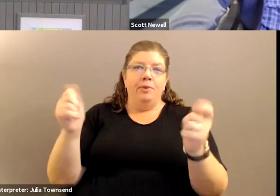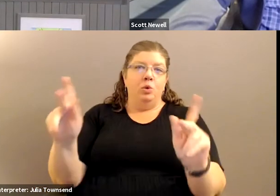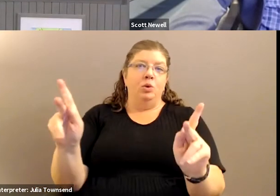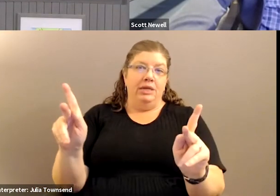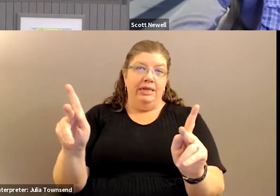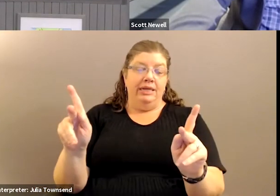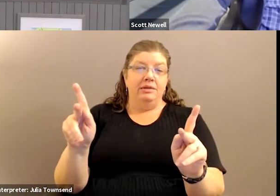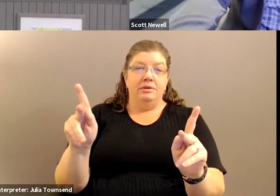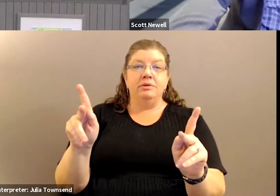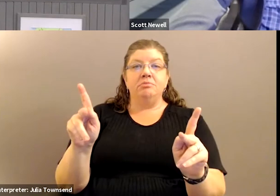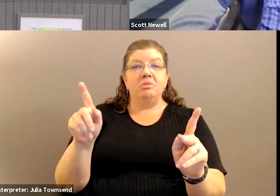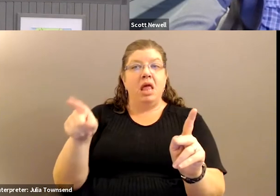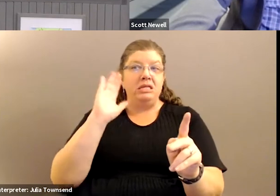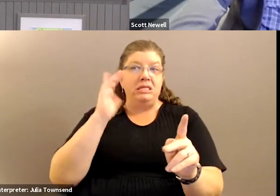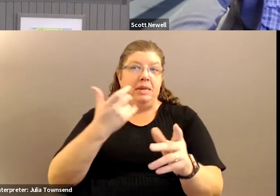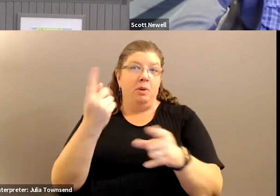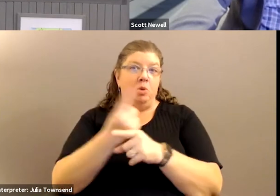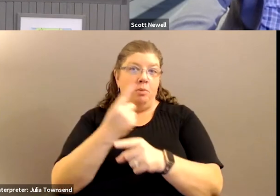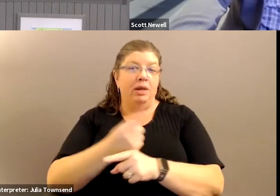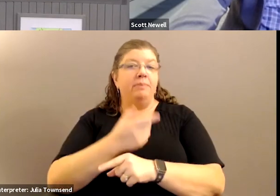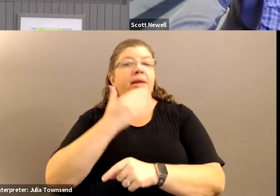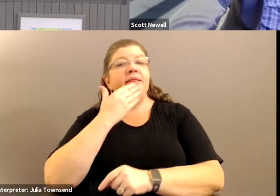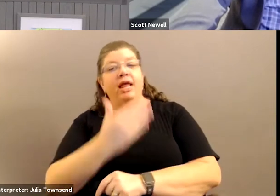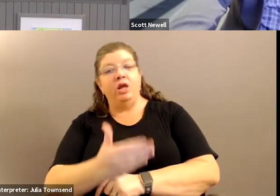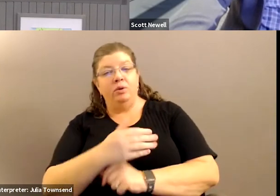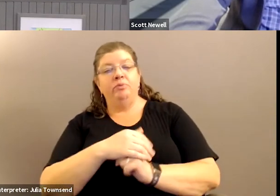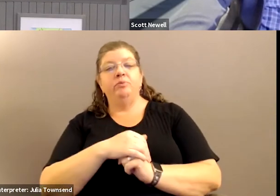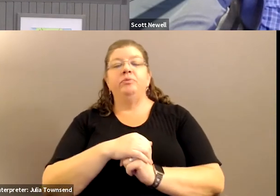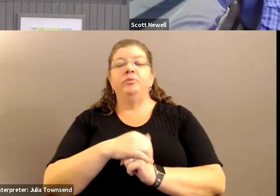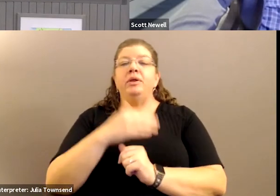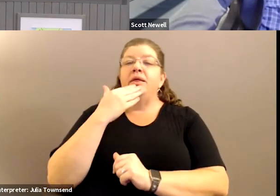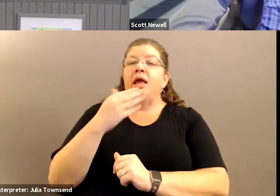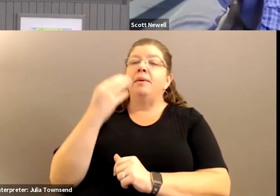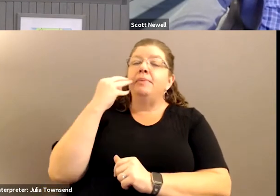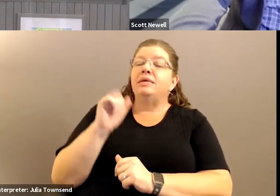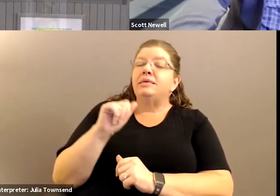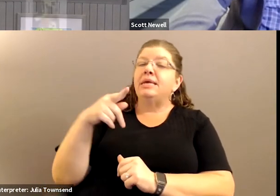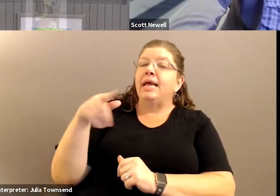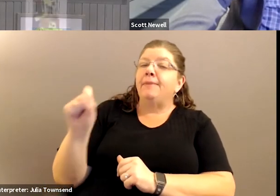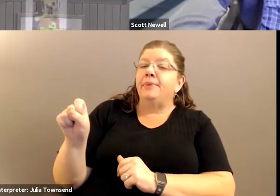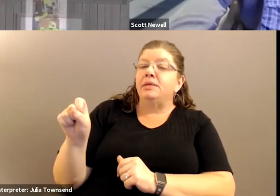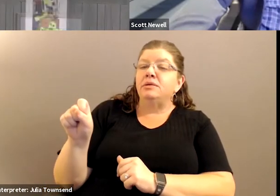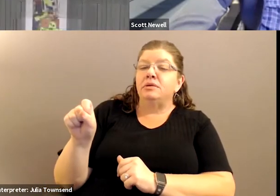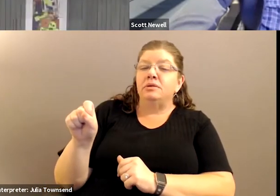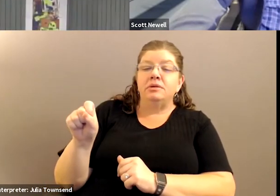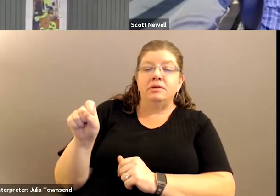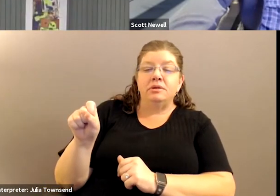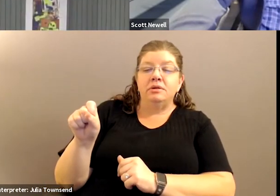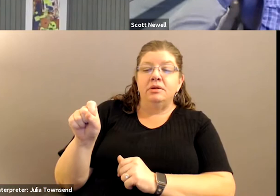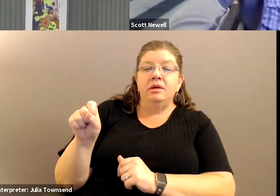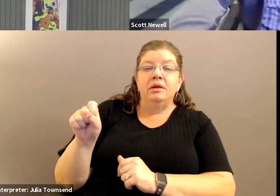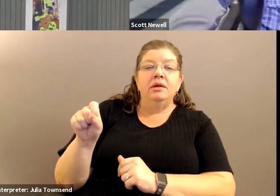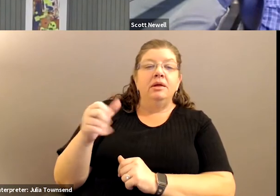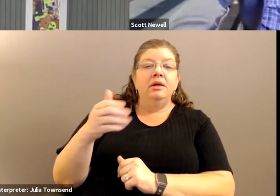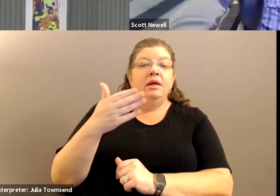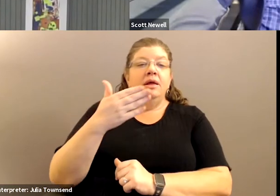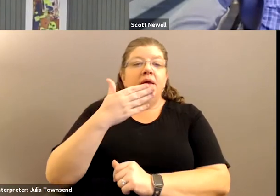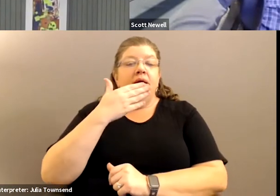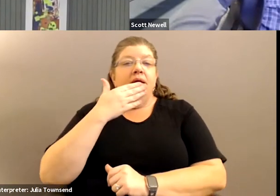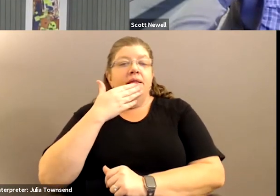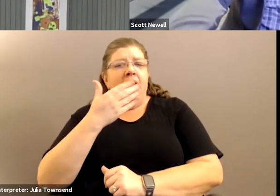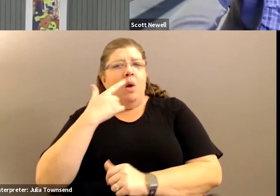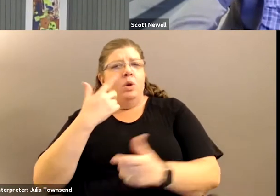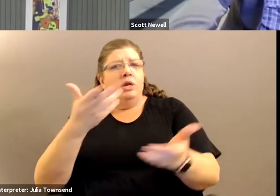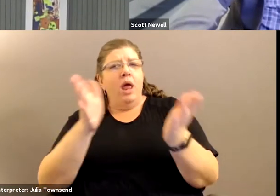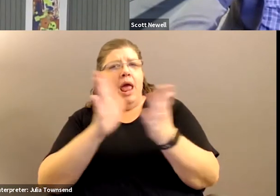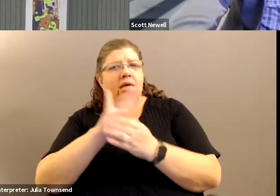that you see appropriate thank you thank you thank you miss caps yeah thank you i just uh i do want to ask about